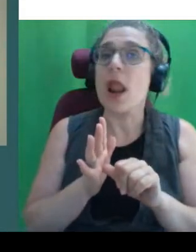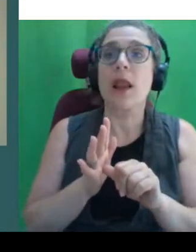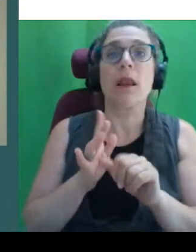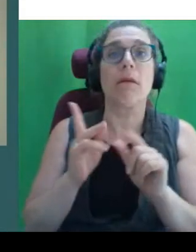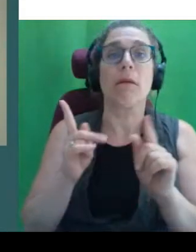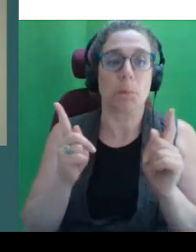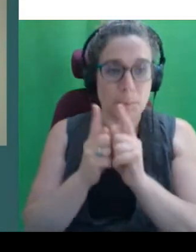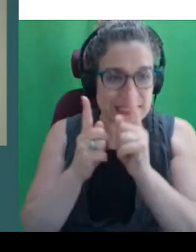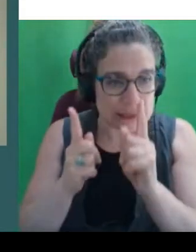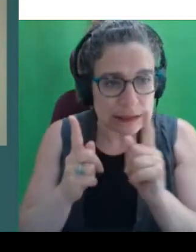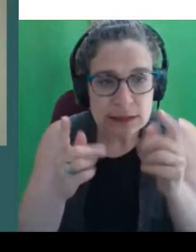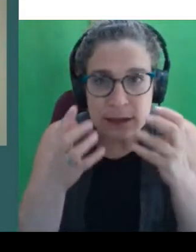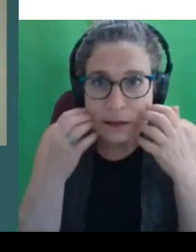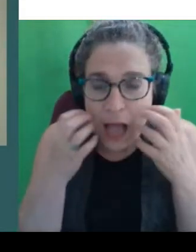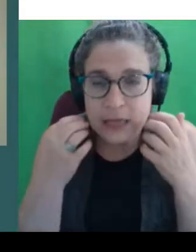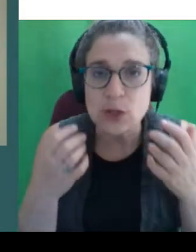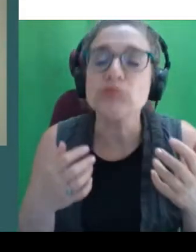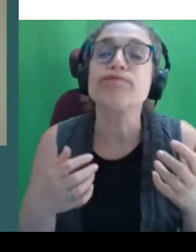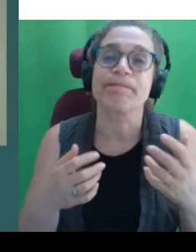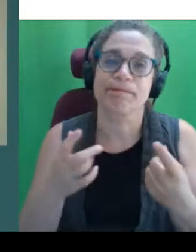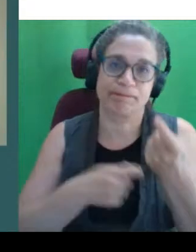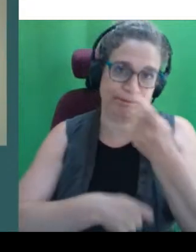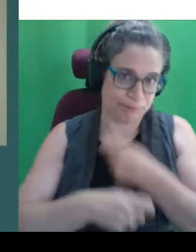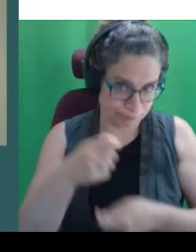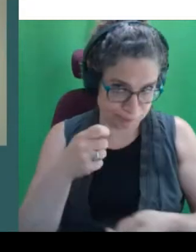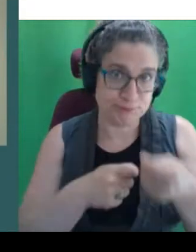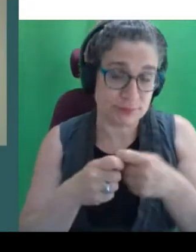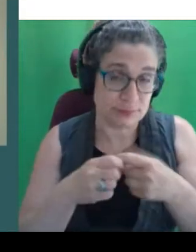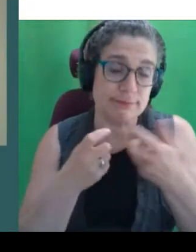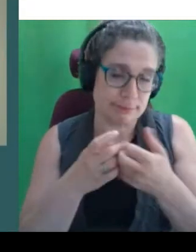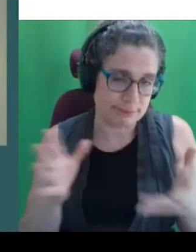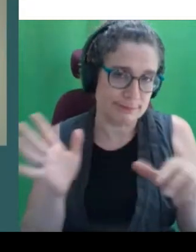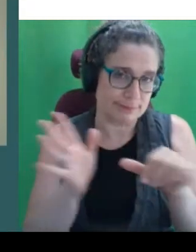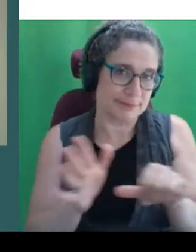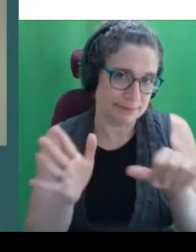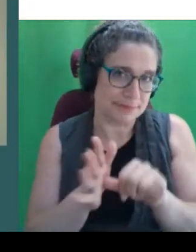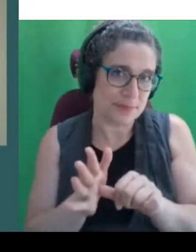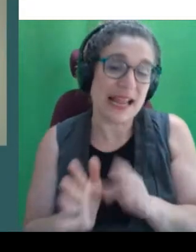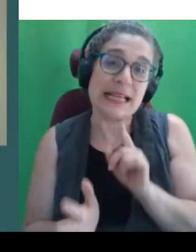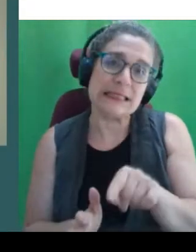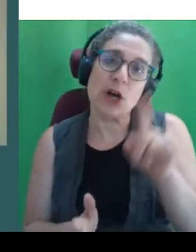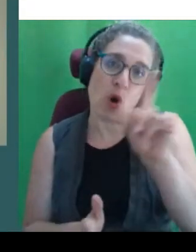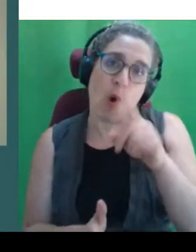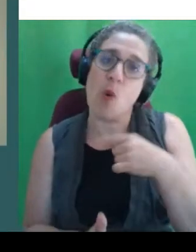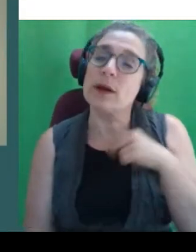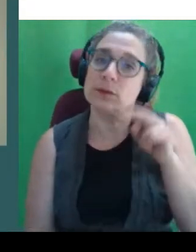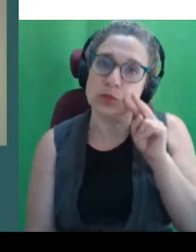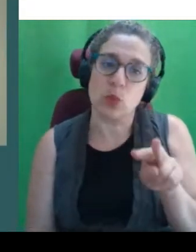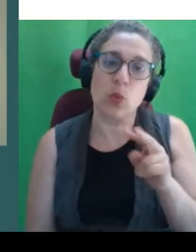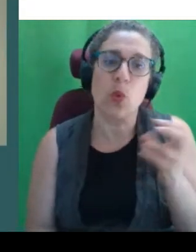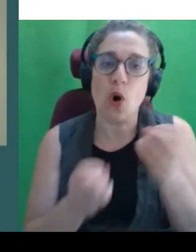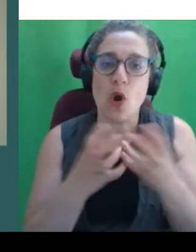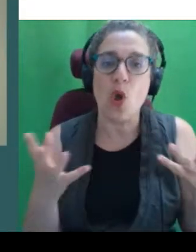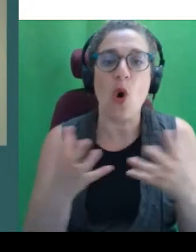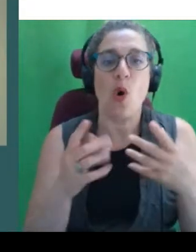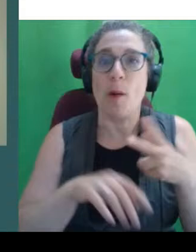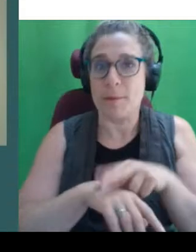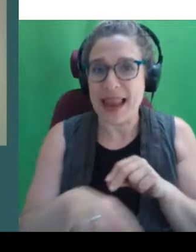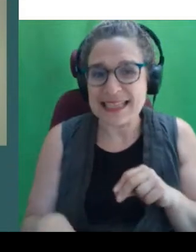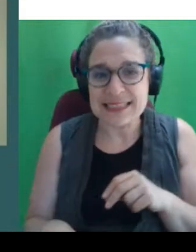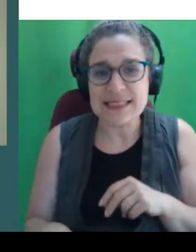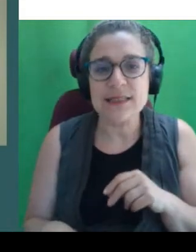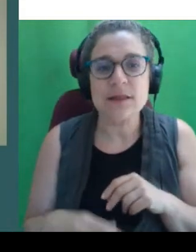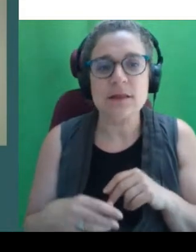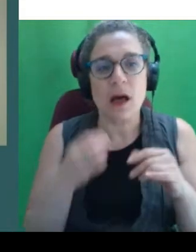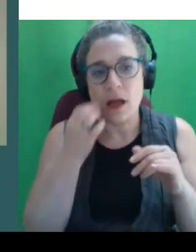that can be very, very problematic. And that's what we used to find with people like police.